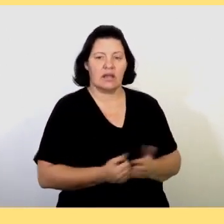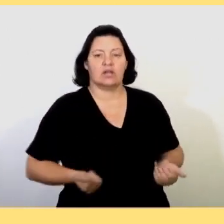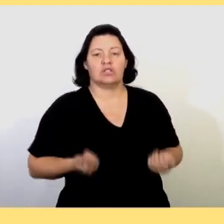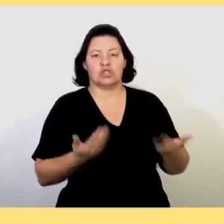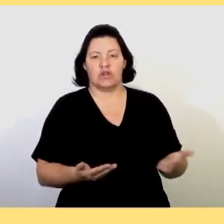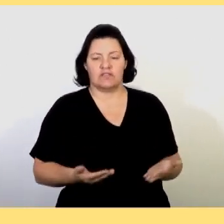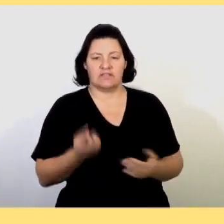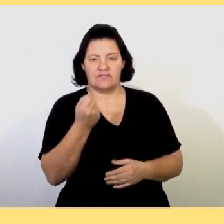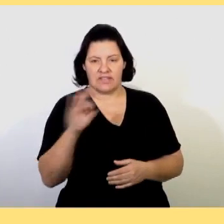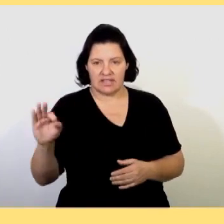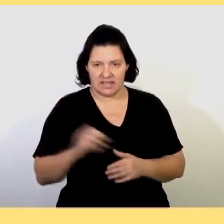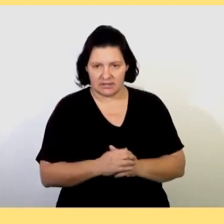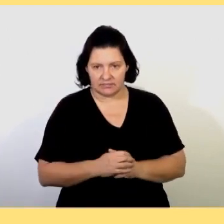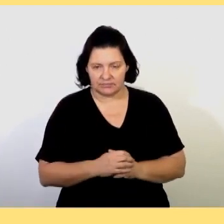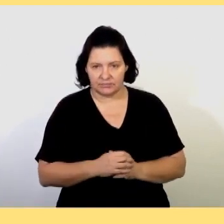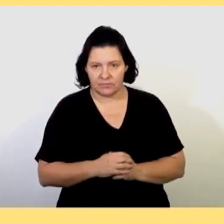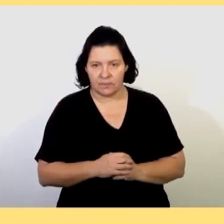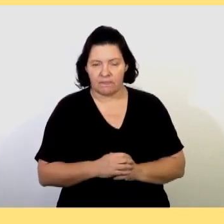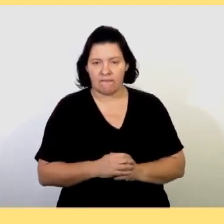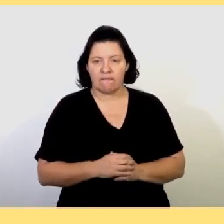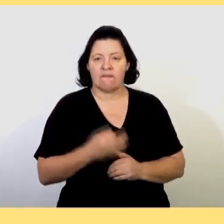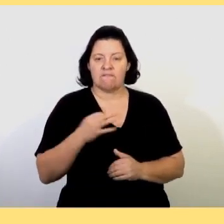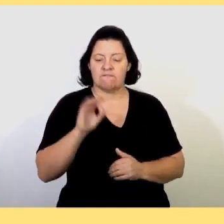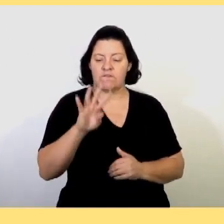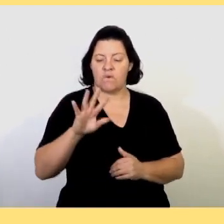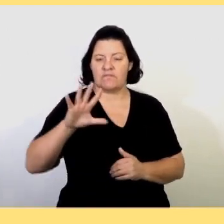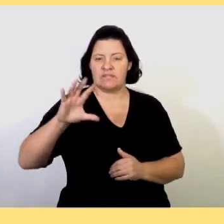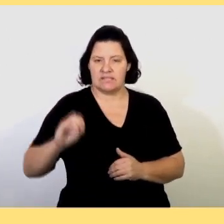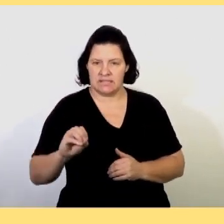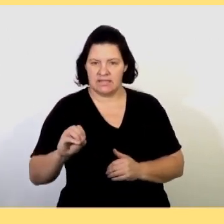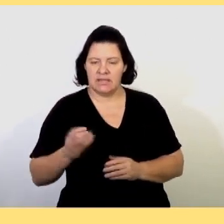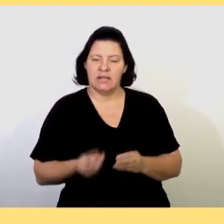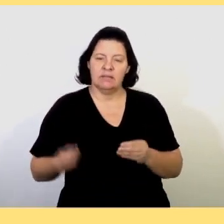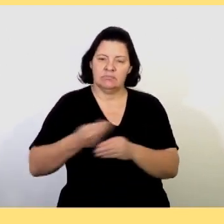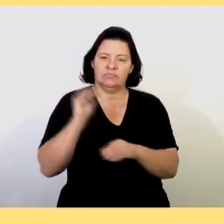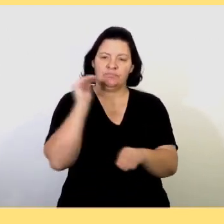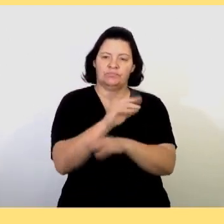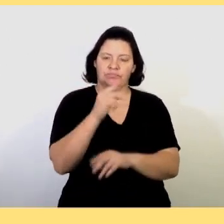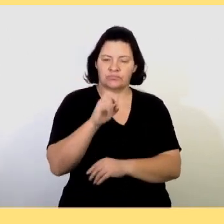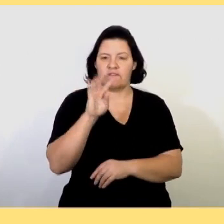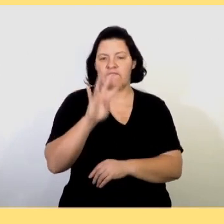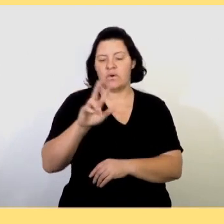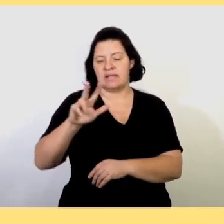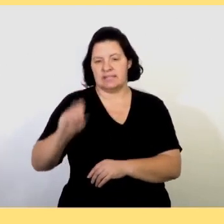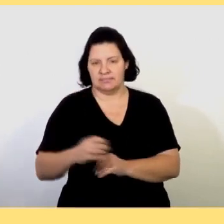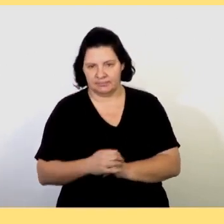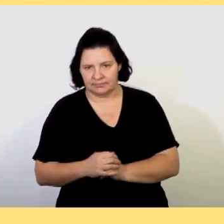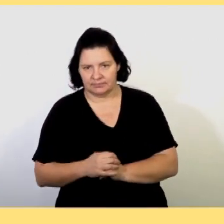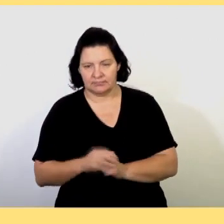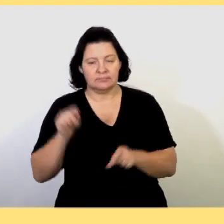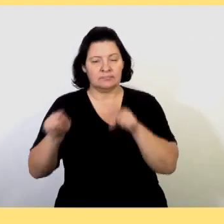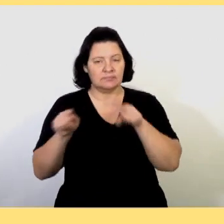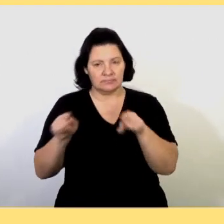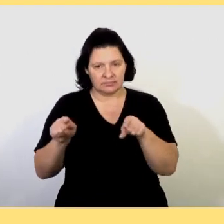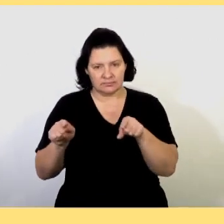go to service fees. Say service fees $450 and interest on overdraft $480.